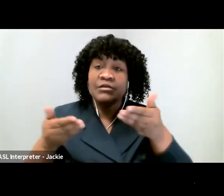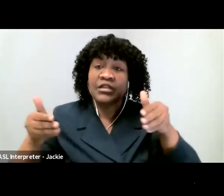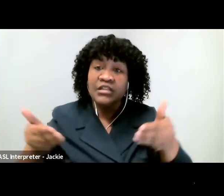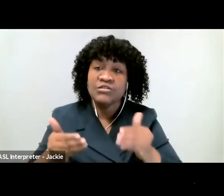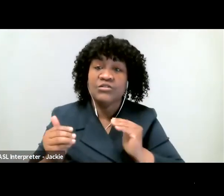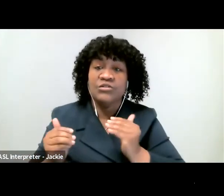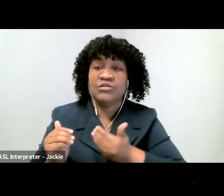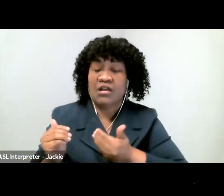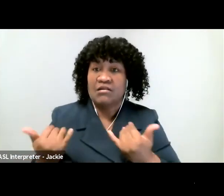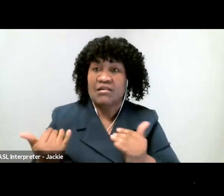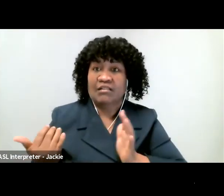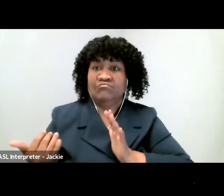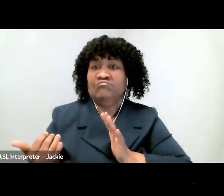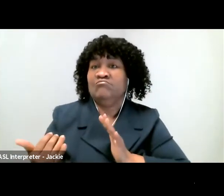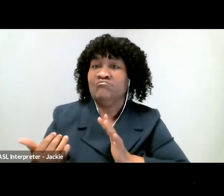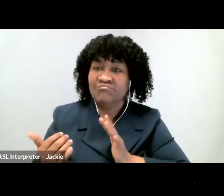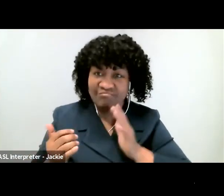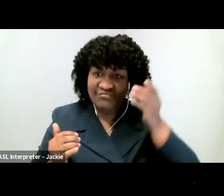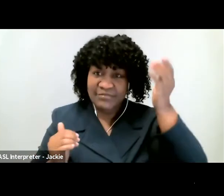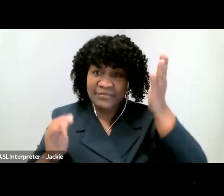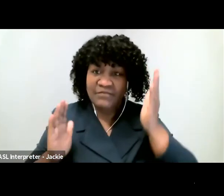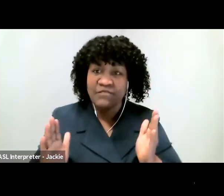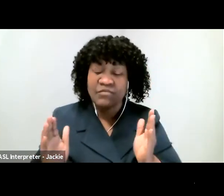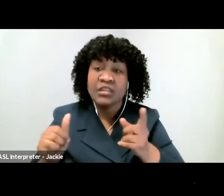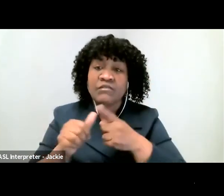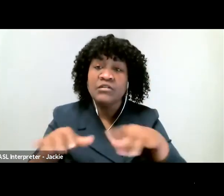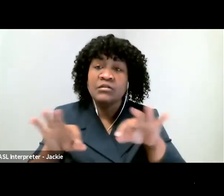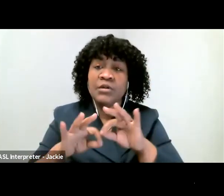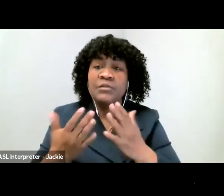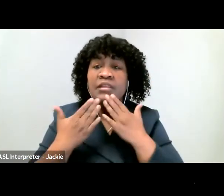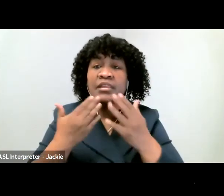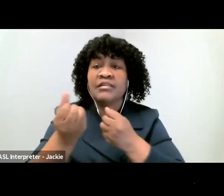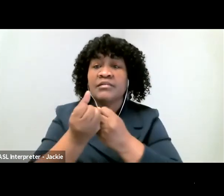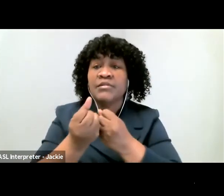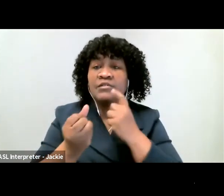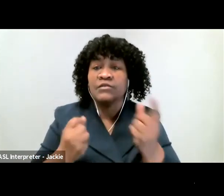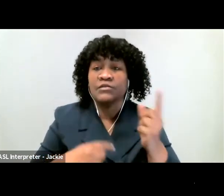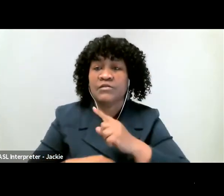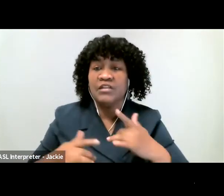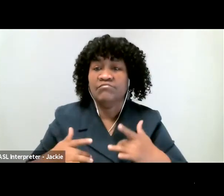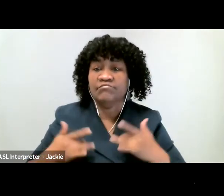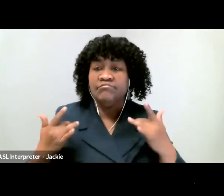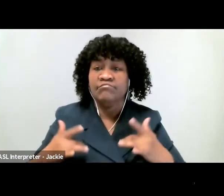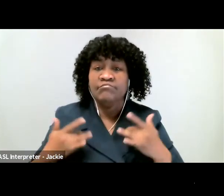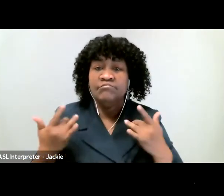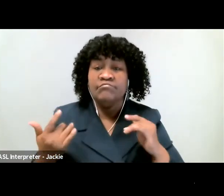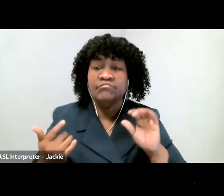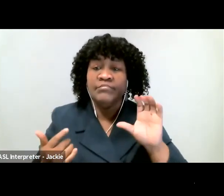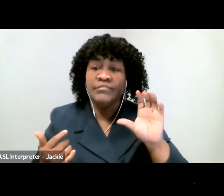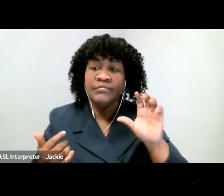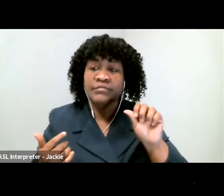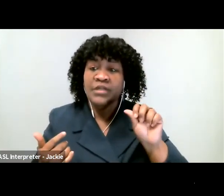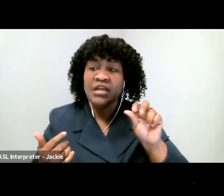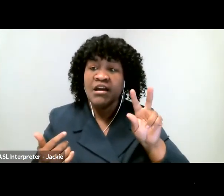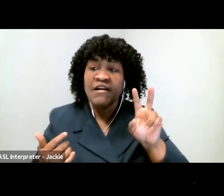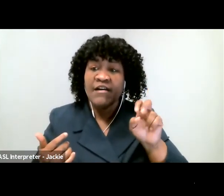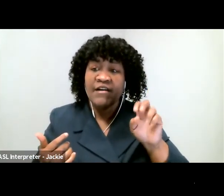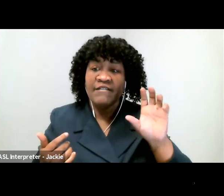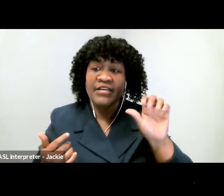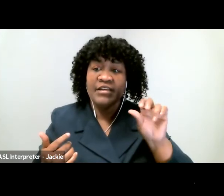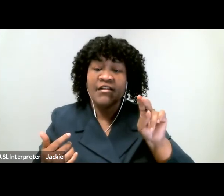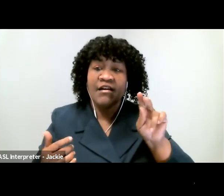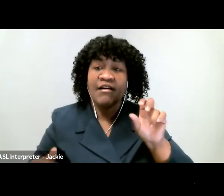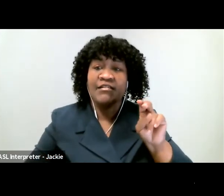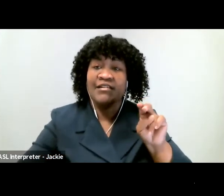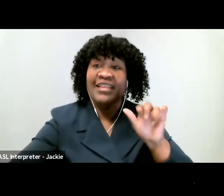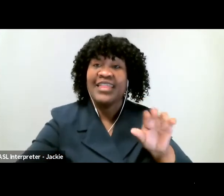our featured presenters, I'd like to acknowledge and thank the sponsor of today's event, Cave Canem, an organization that's close